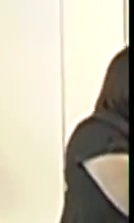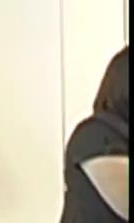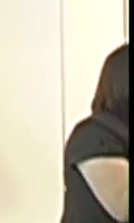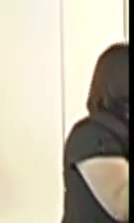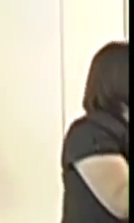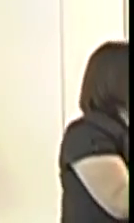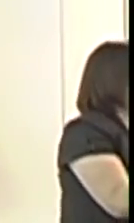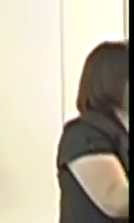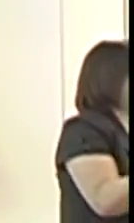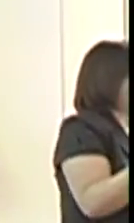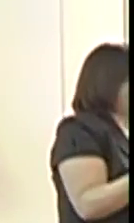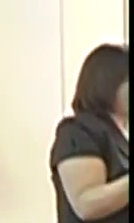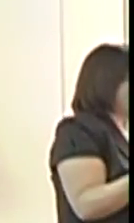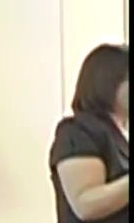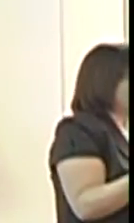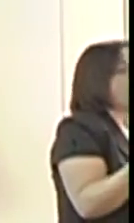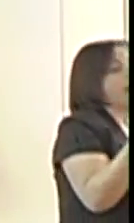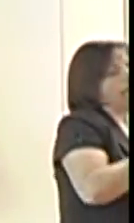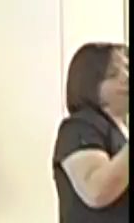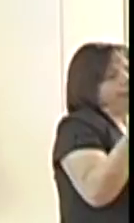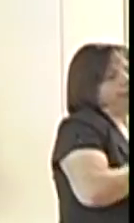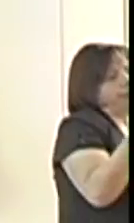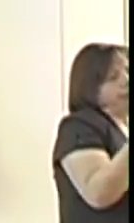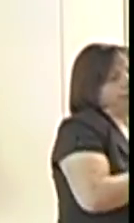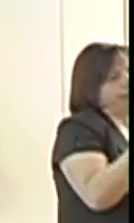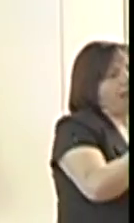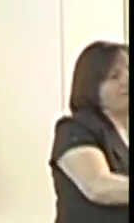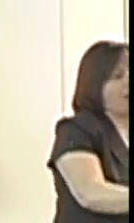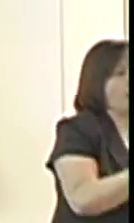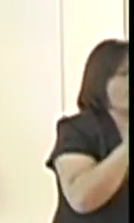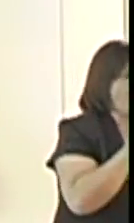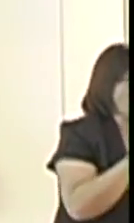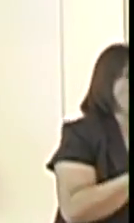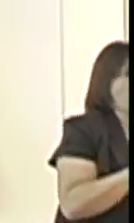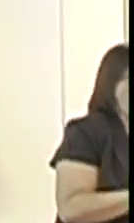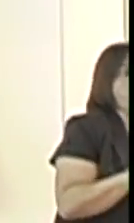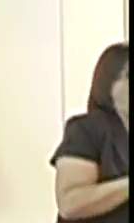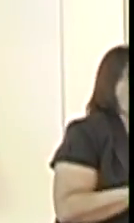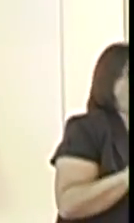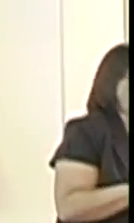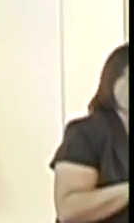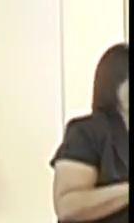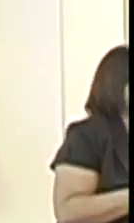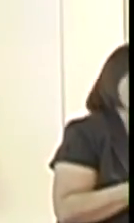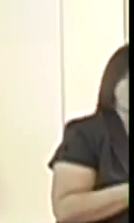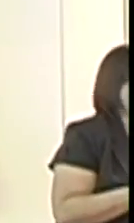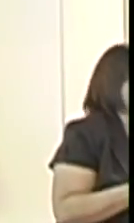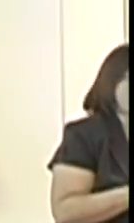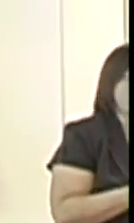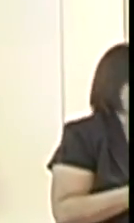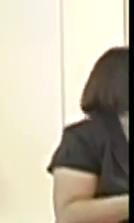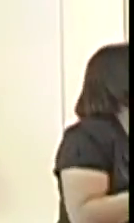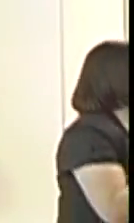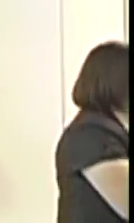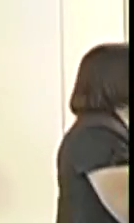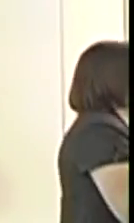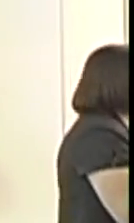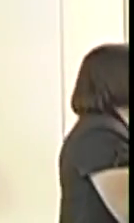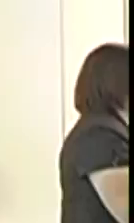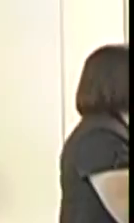is this bias towards repetitive cyclic movements that Esther Thalen noticed in infant motor